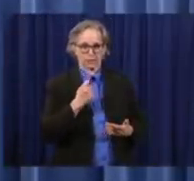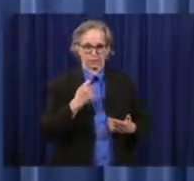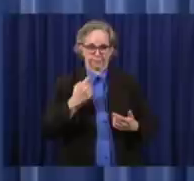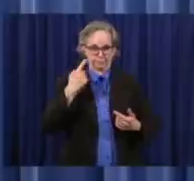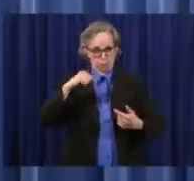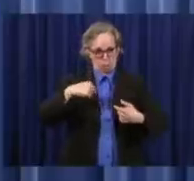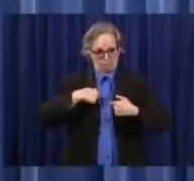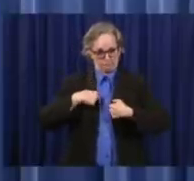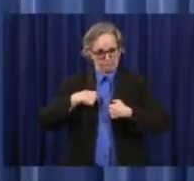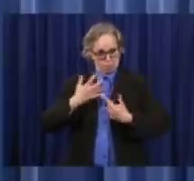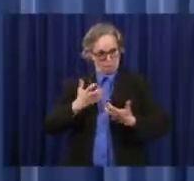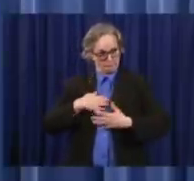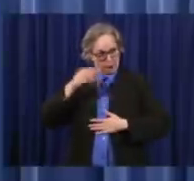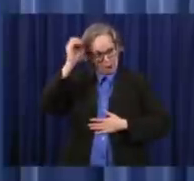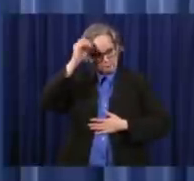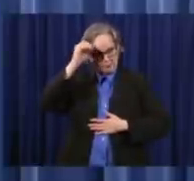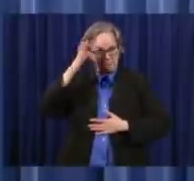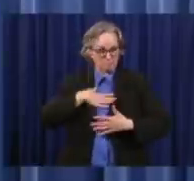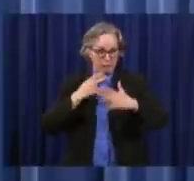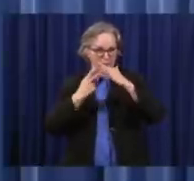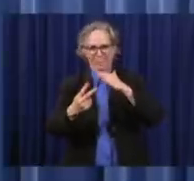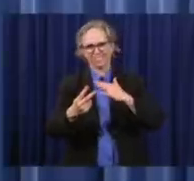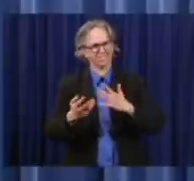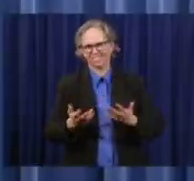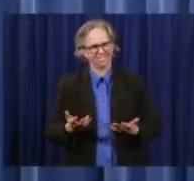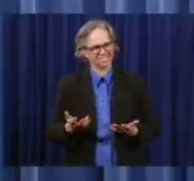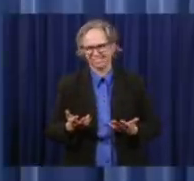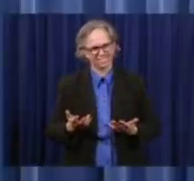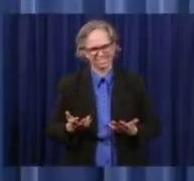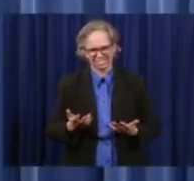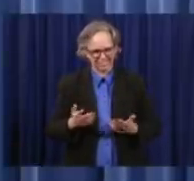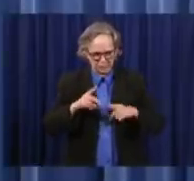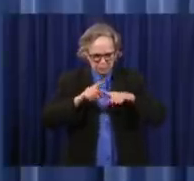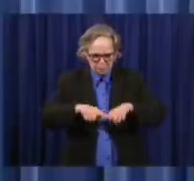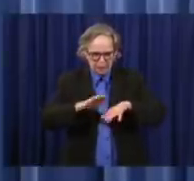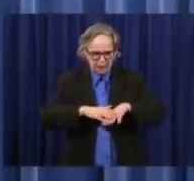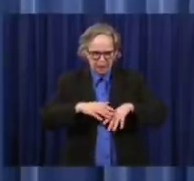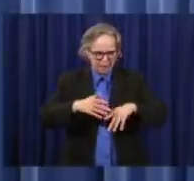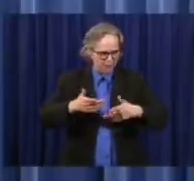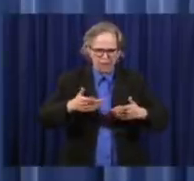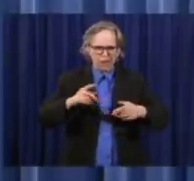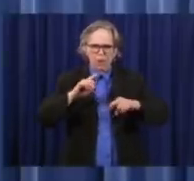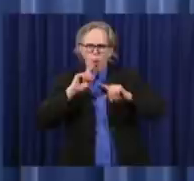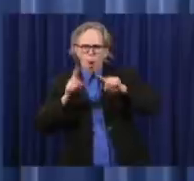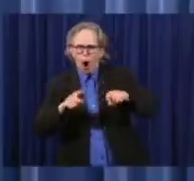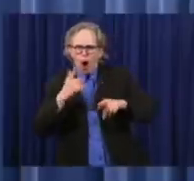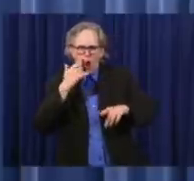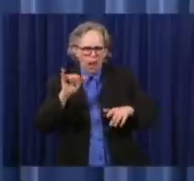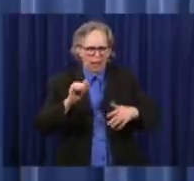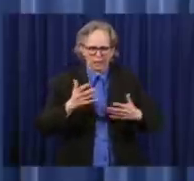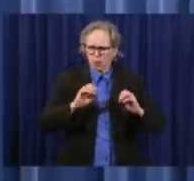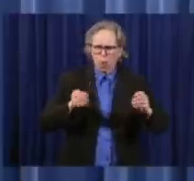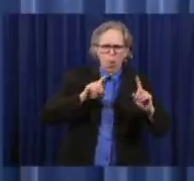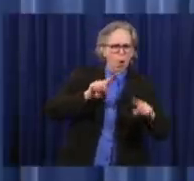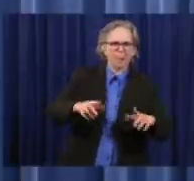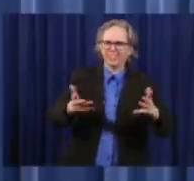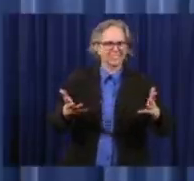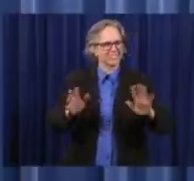just a question of, you know, what order we issue or don't issue. I think, you know,